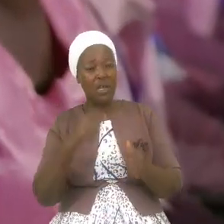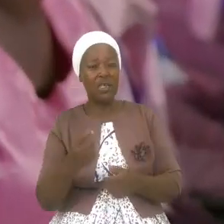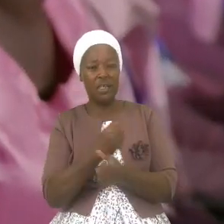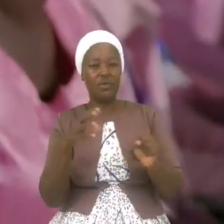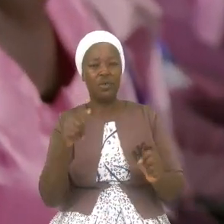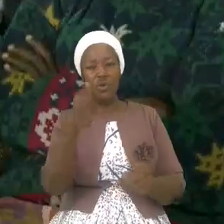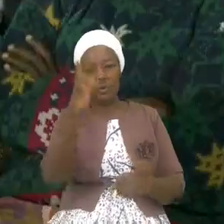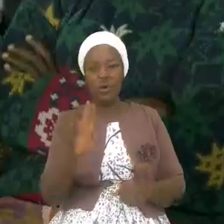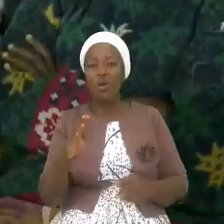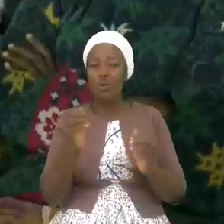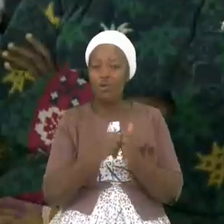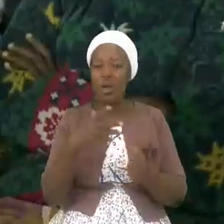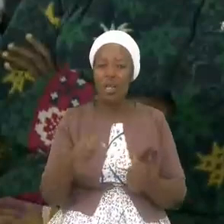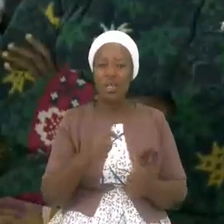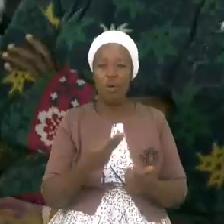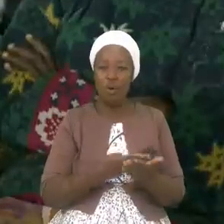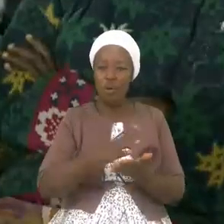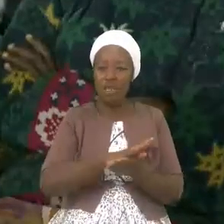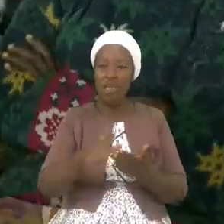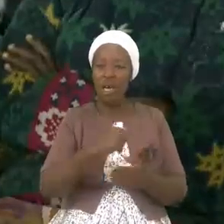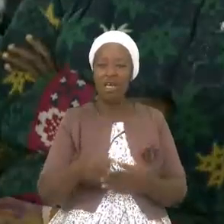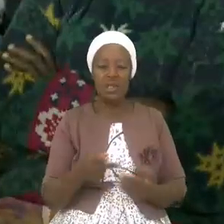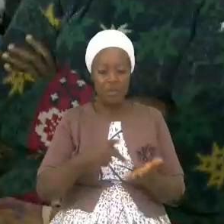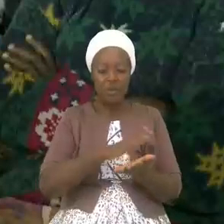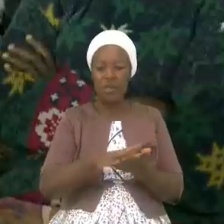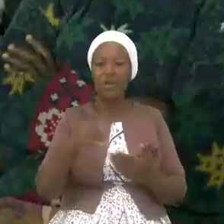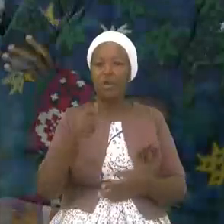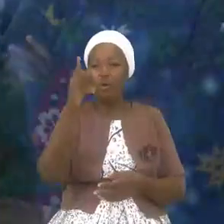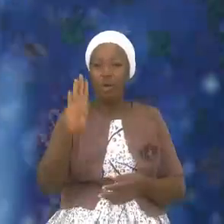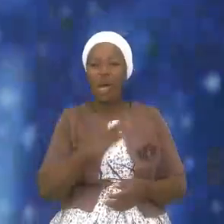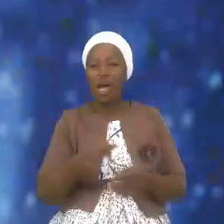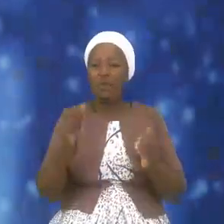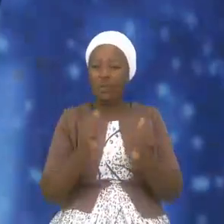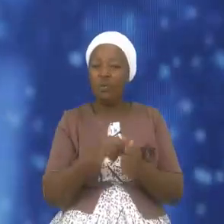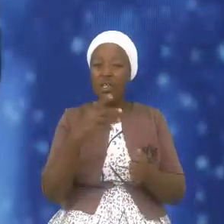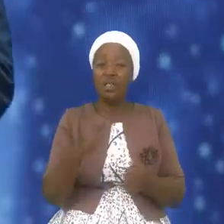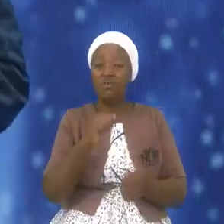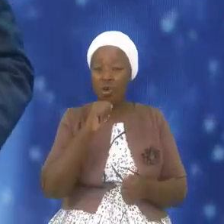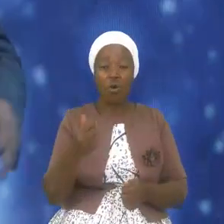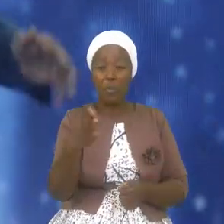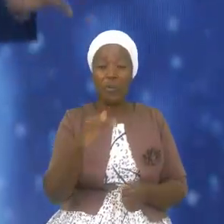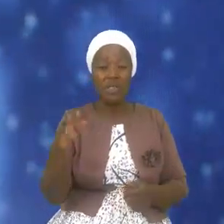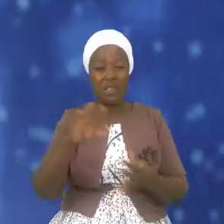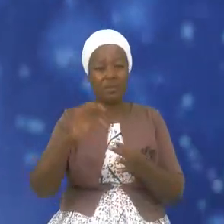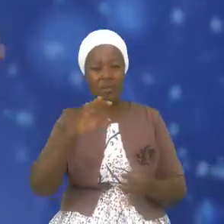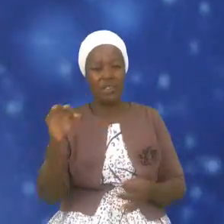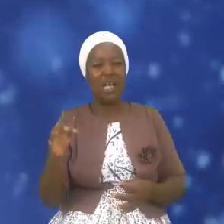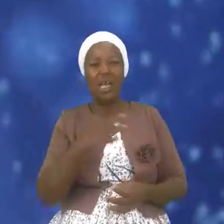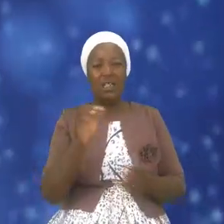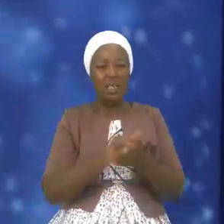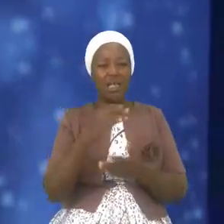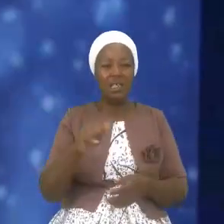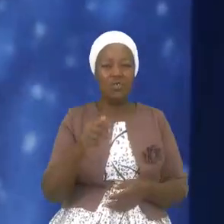God, and with the uncompromising spirit that a child of God ought to retain. You're still